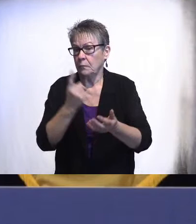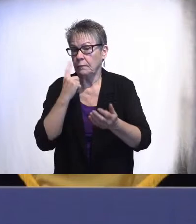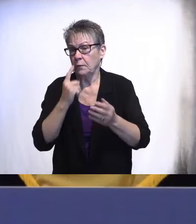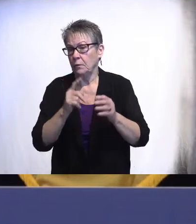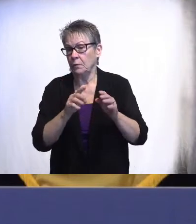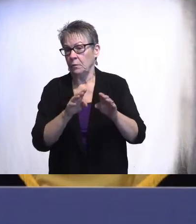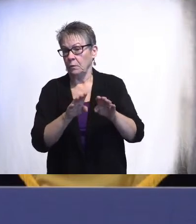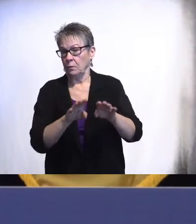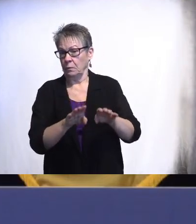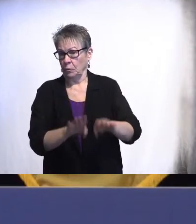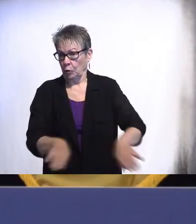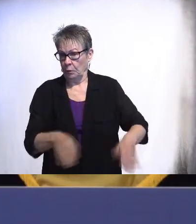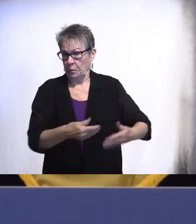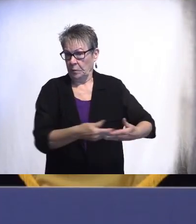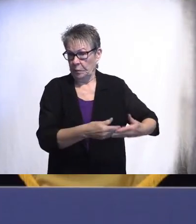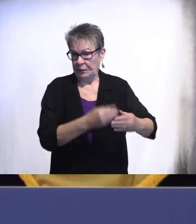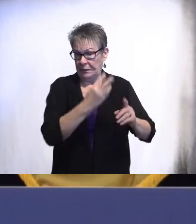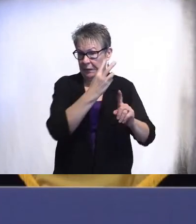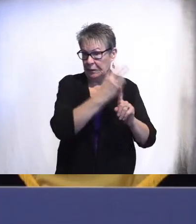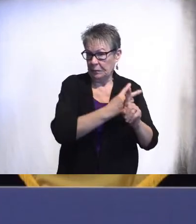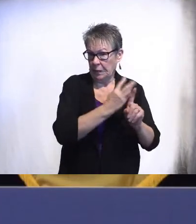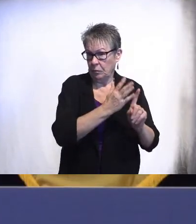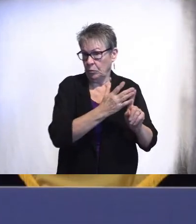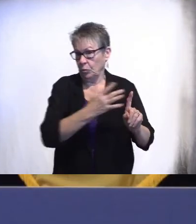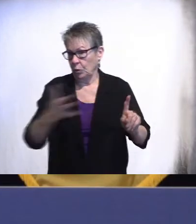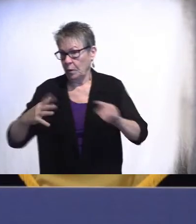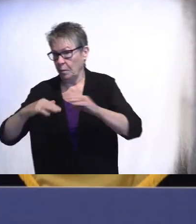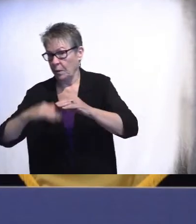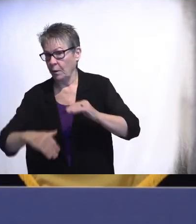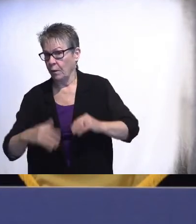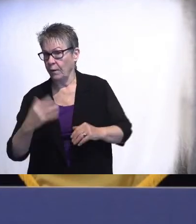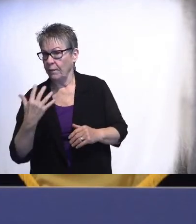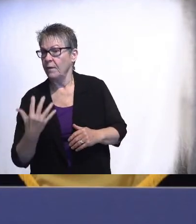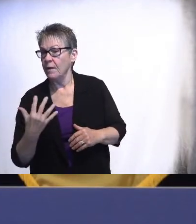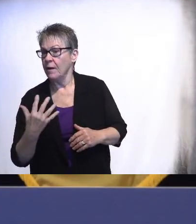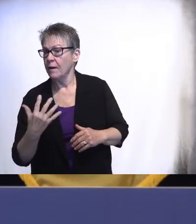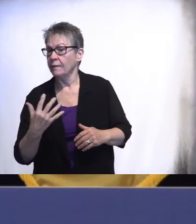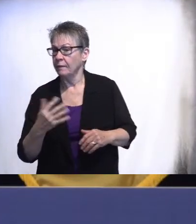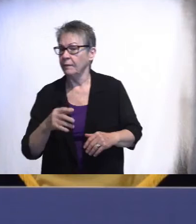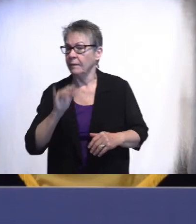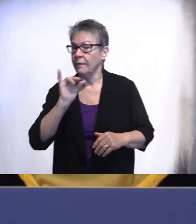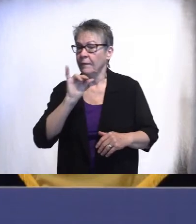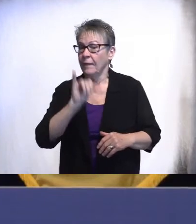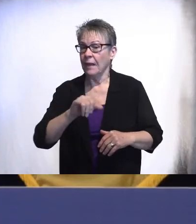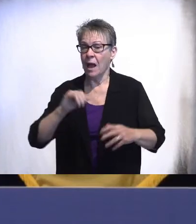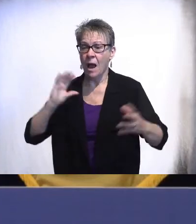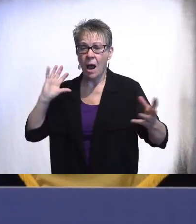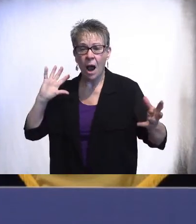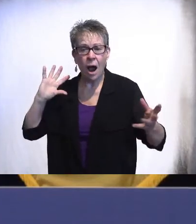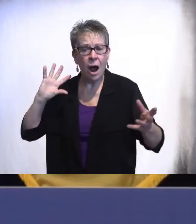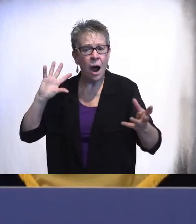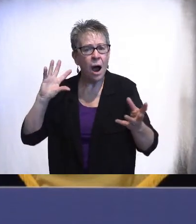can, and as I said, it's humbled us so many times in the past, but this feels right to us.